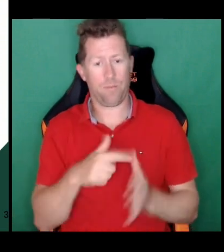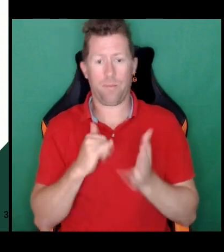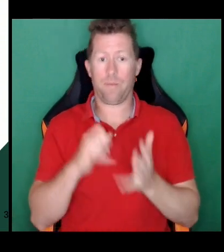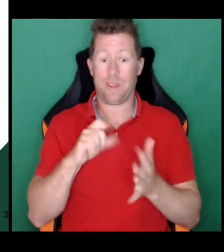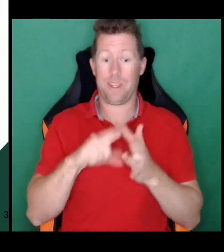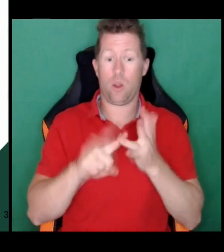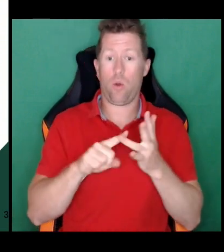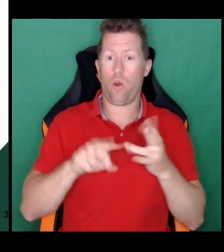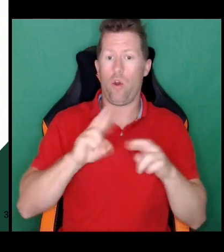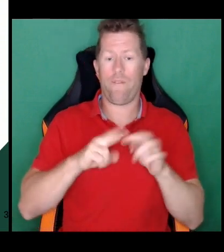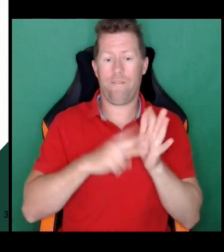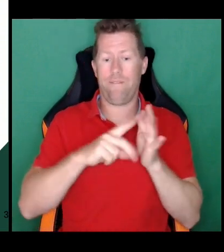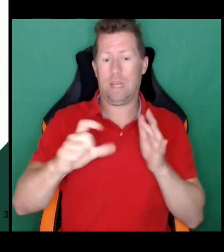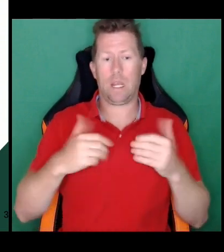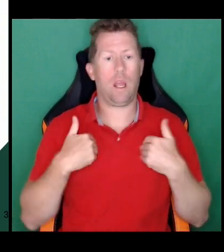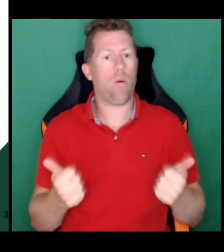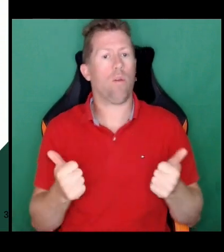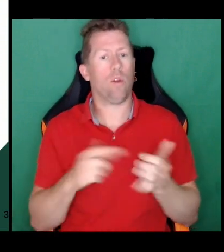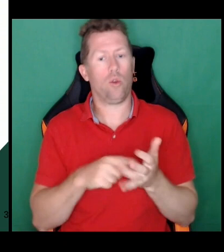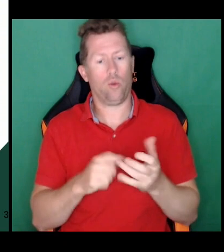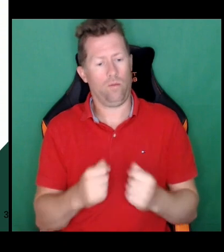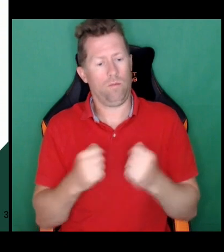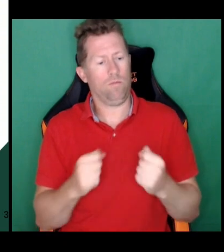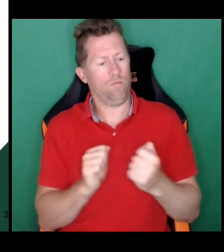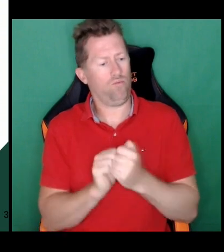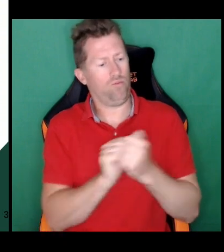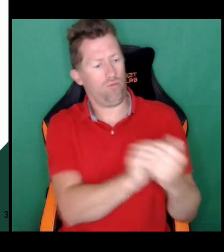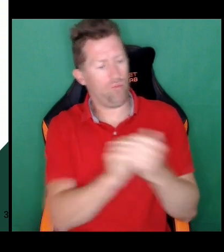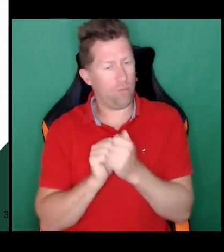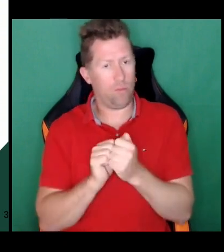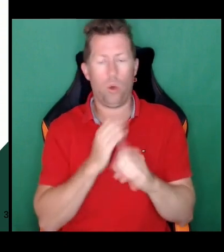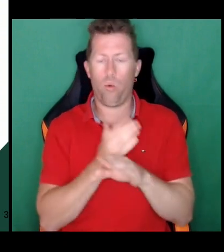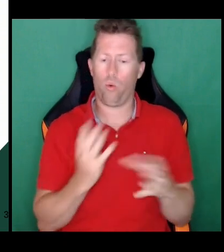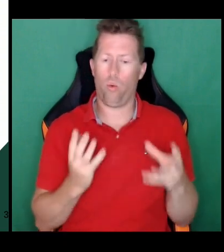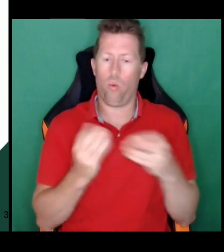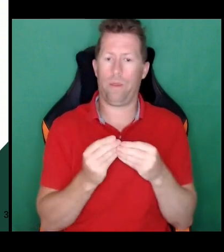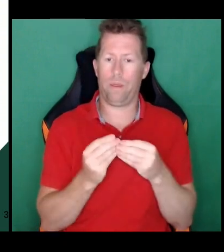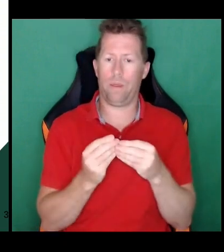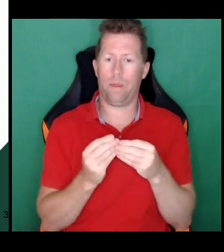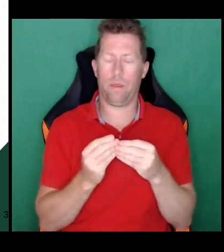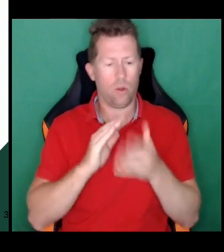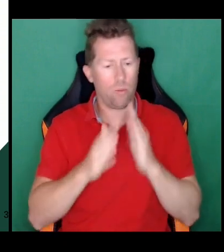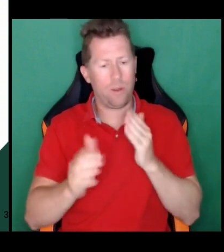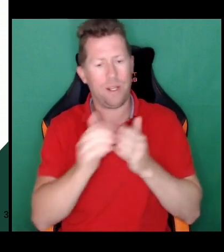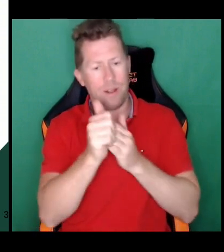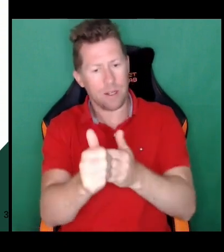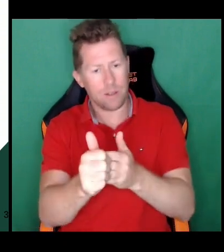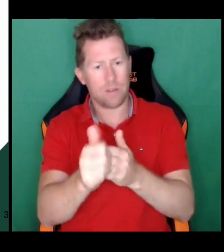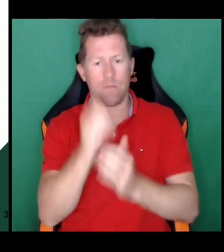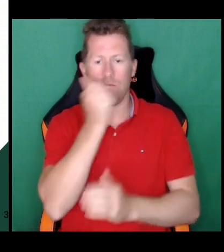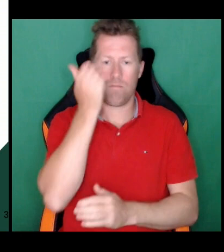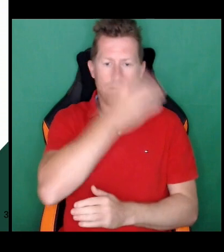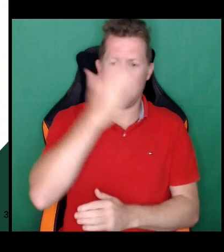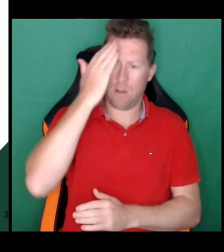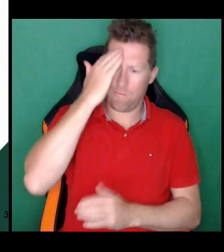to continuing to be a strong partner and ally in working alongside and behind community leaders, First Nations leaders across our